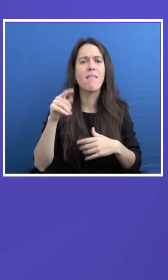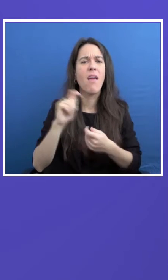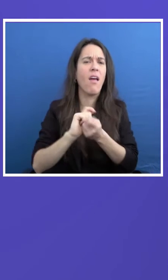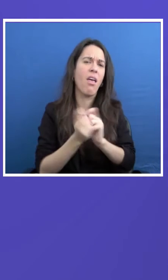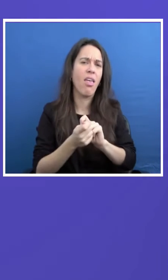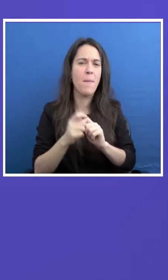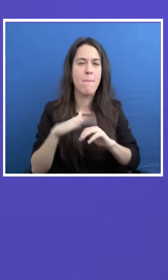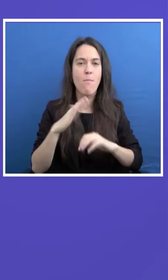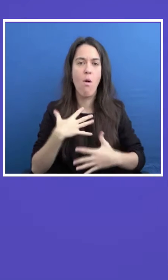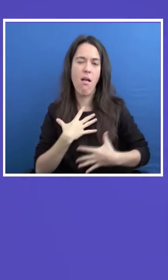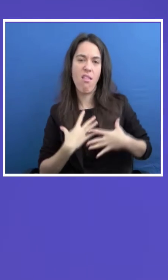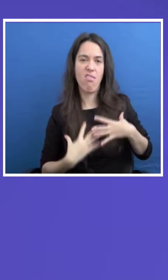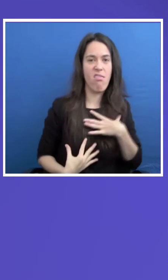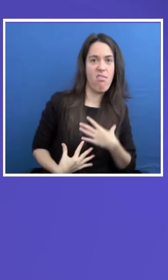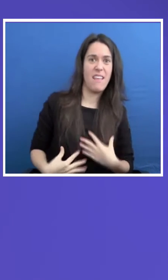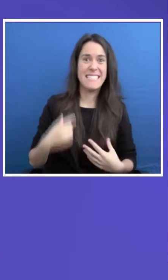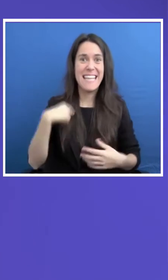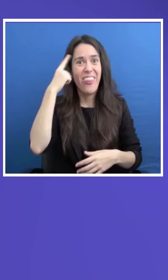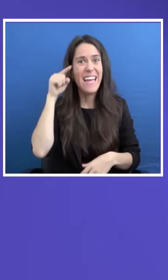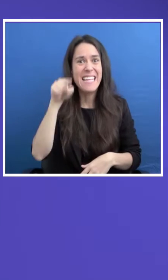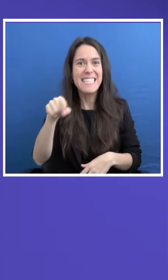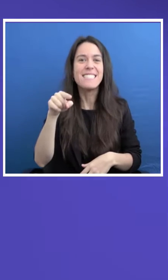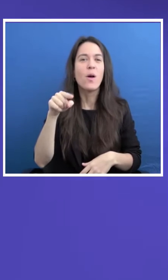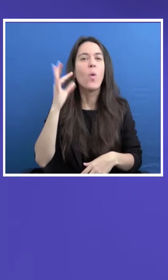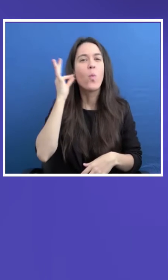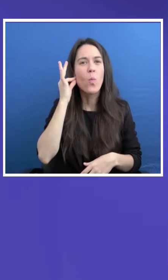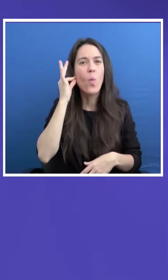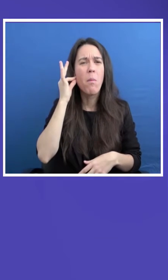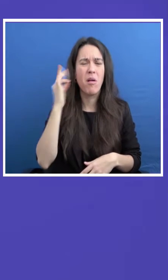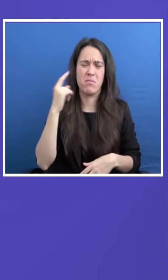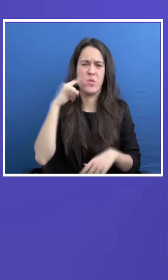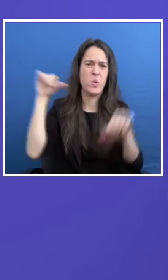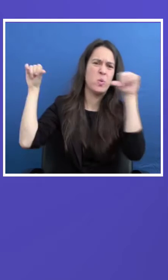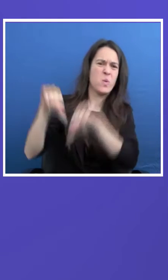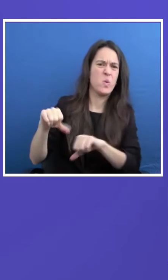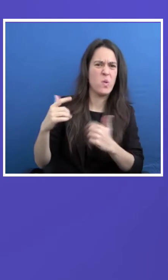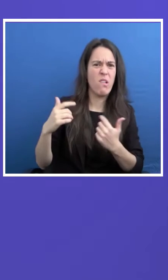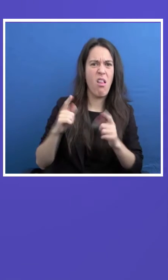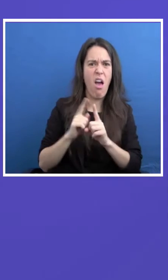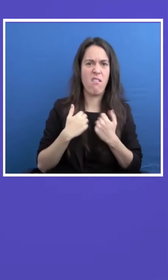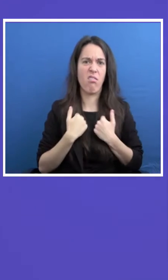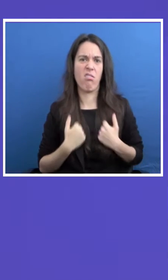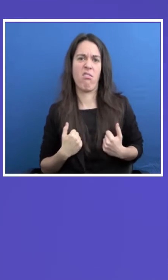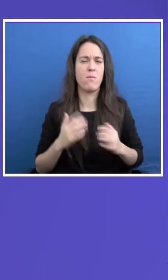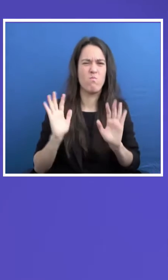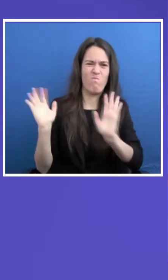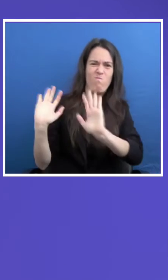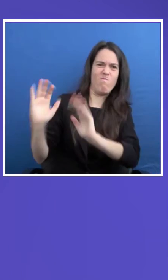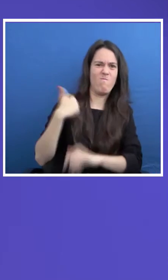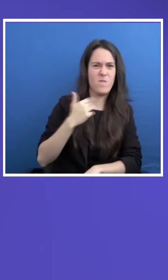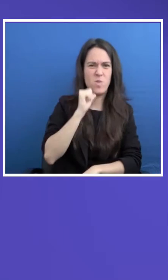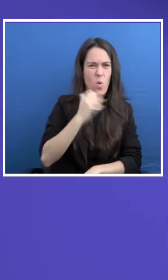would portray women in a very bad way. So we try